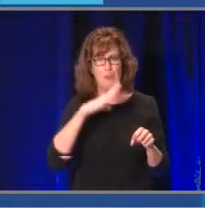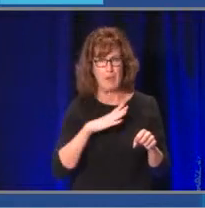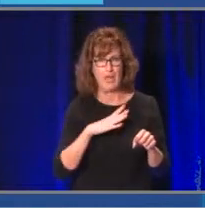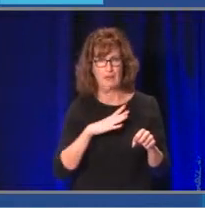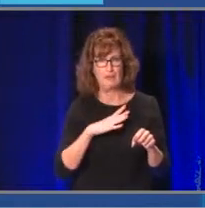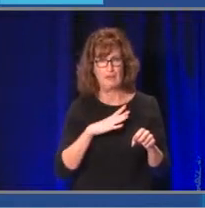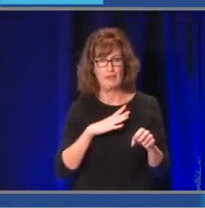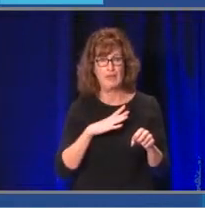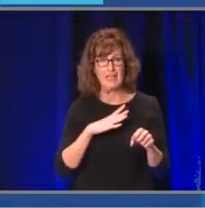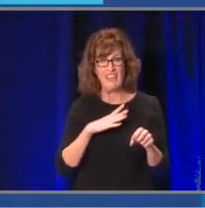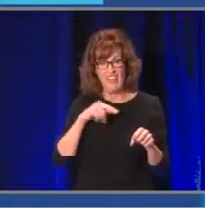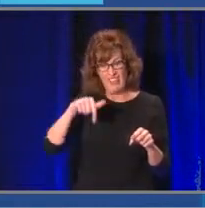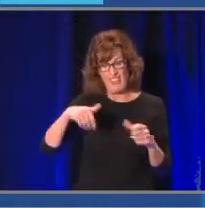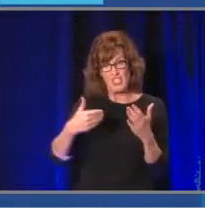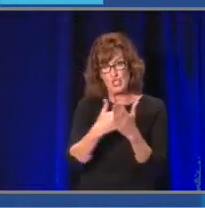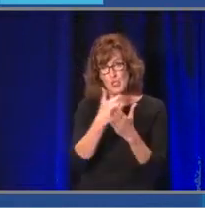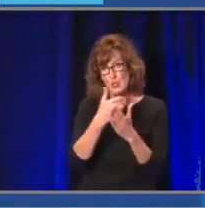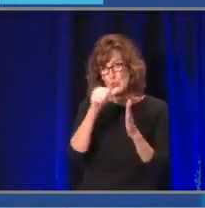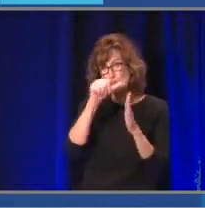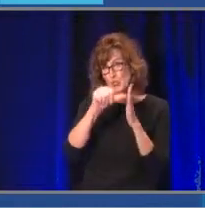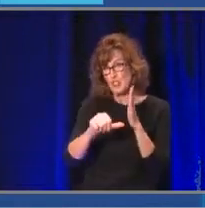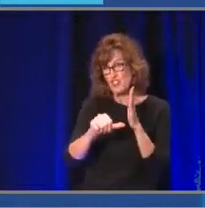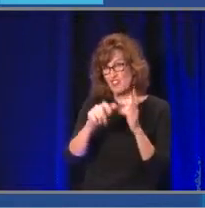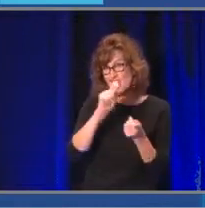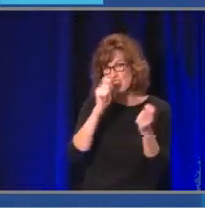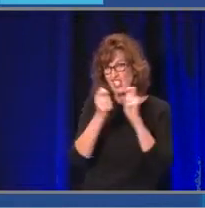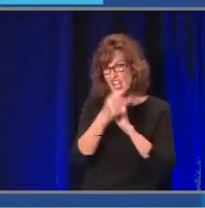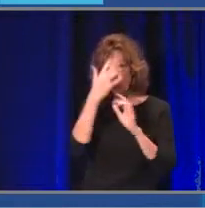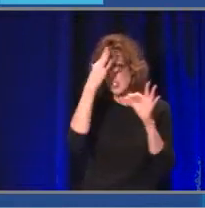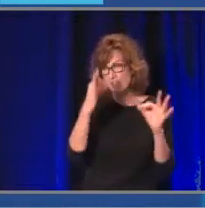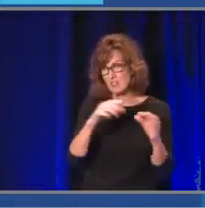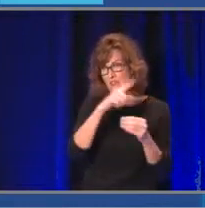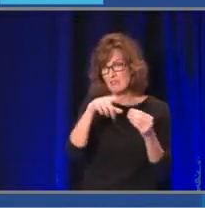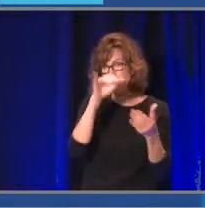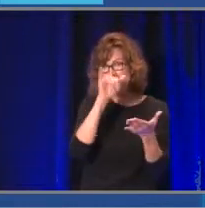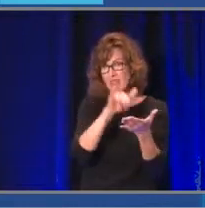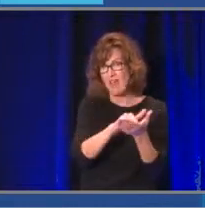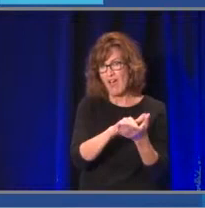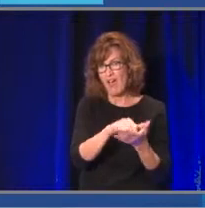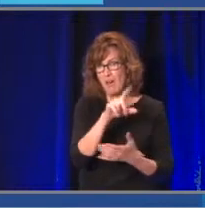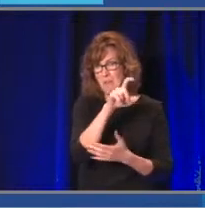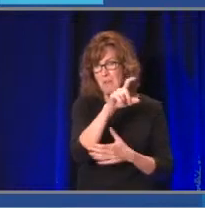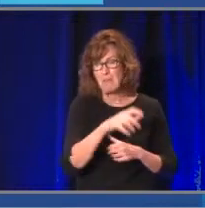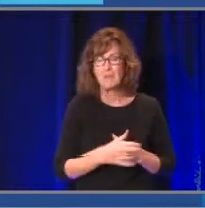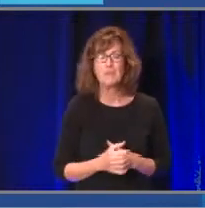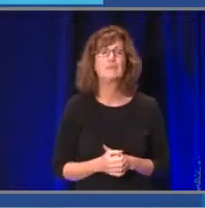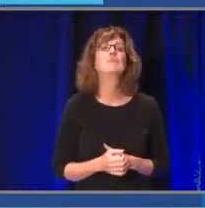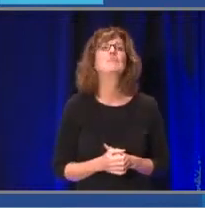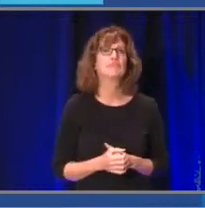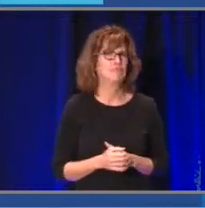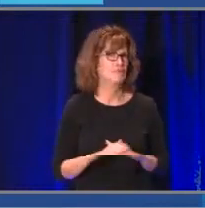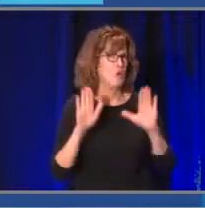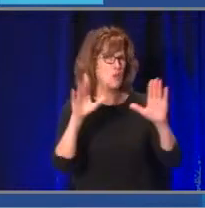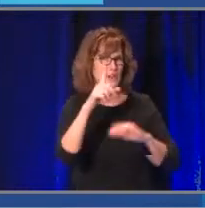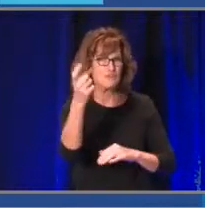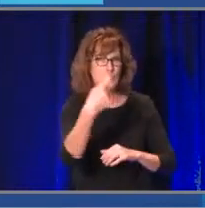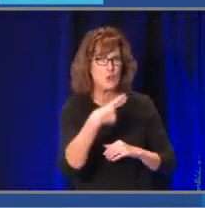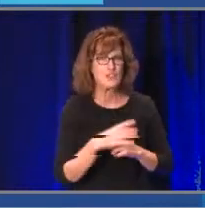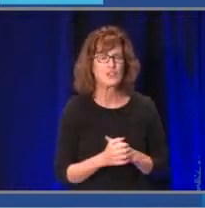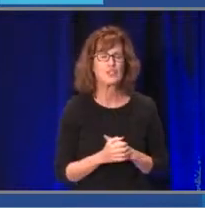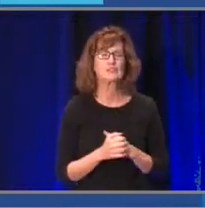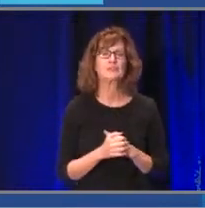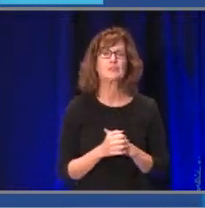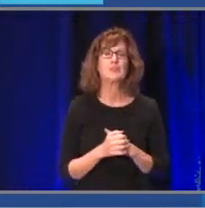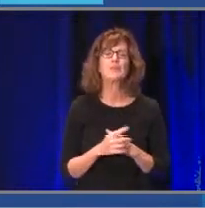calculations? That's a great question. And first of all, we really tried to identify